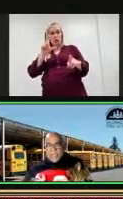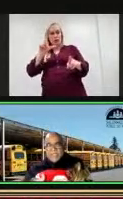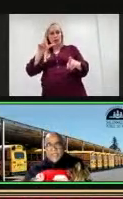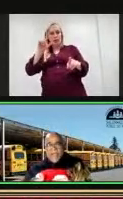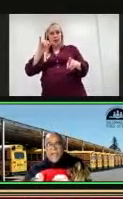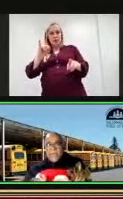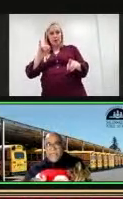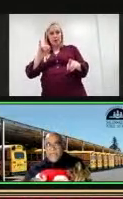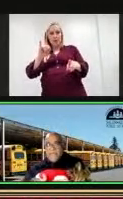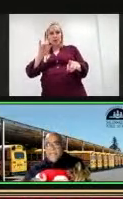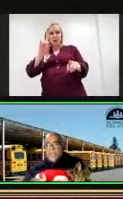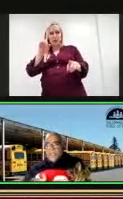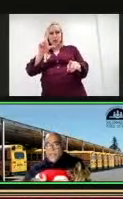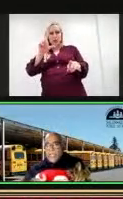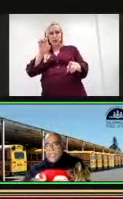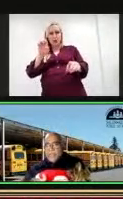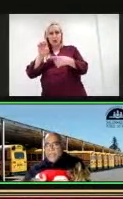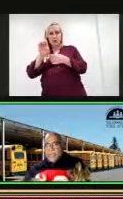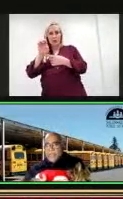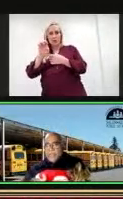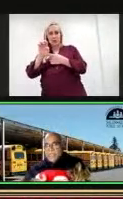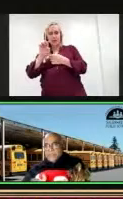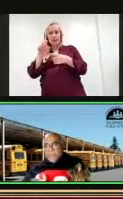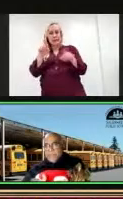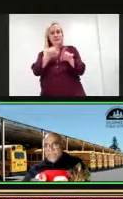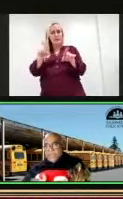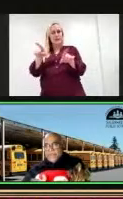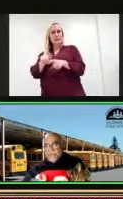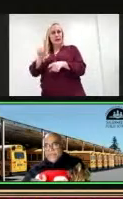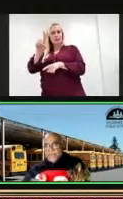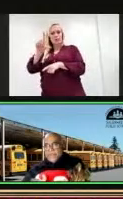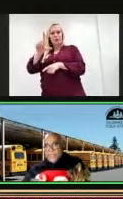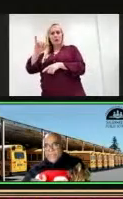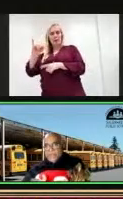expansion, are we referring to dual language